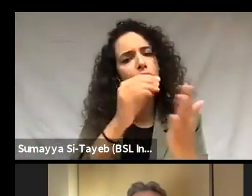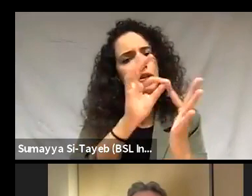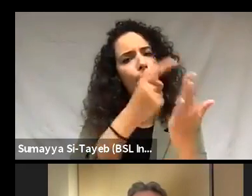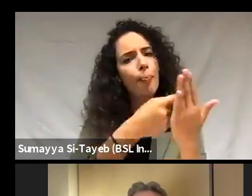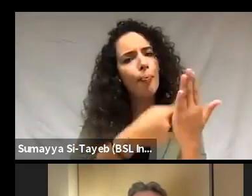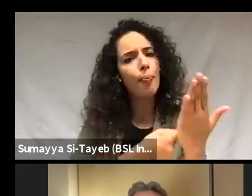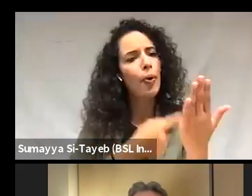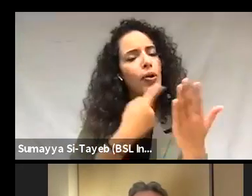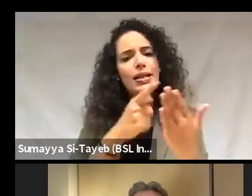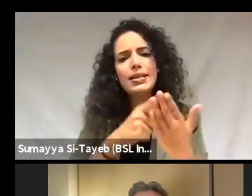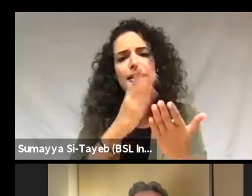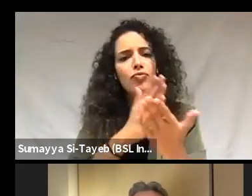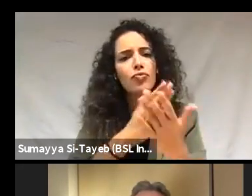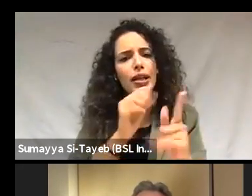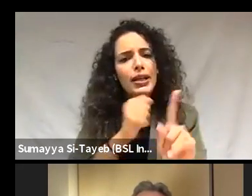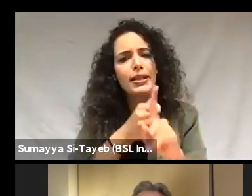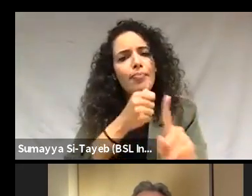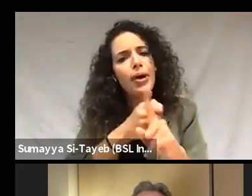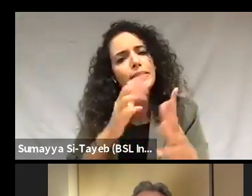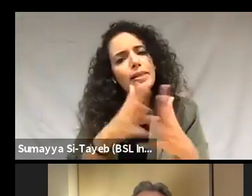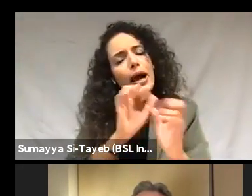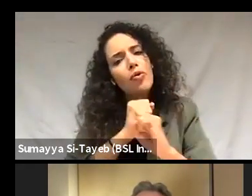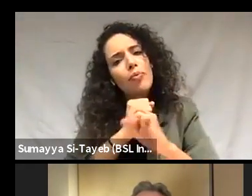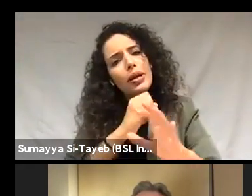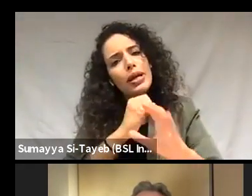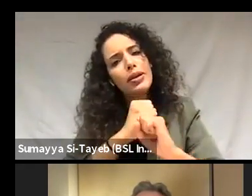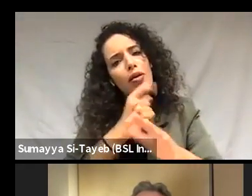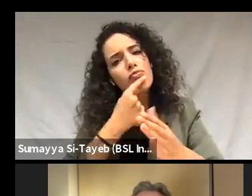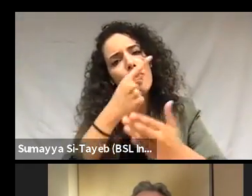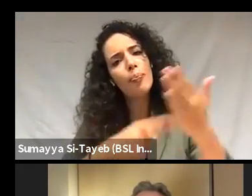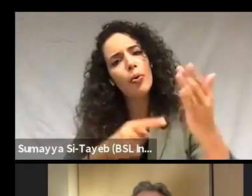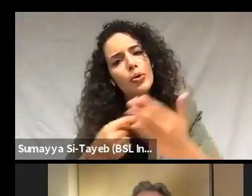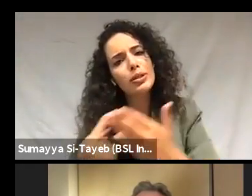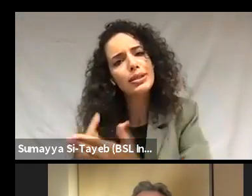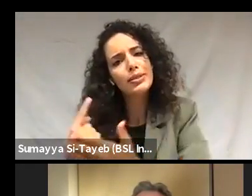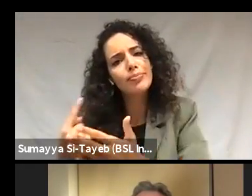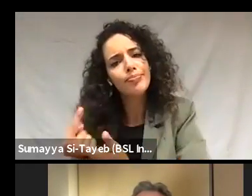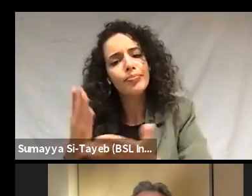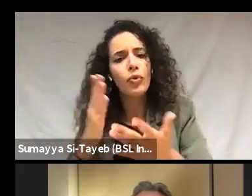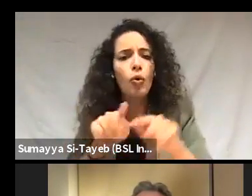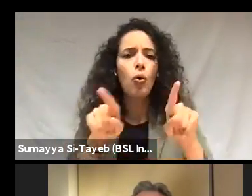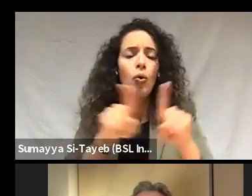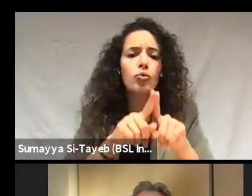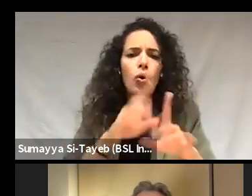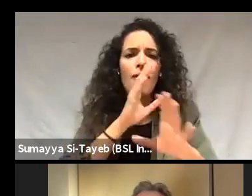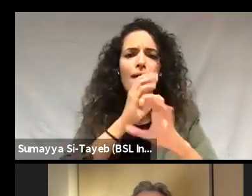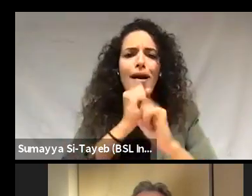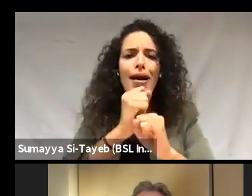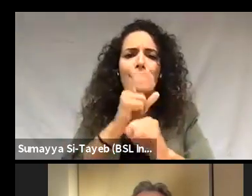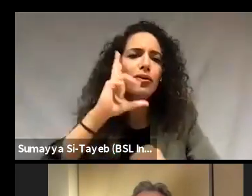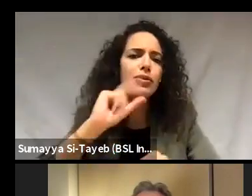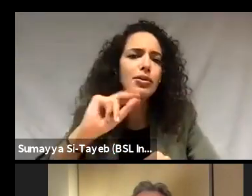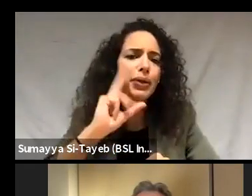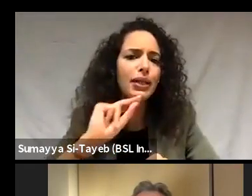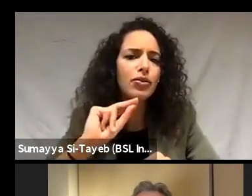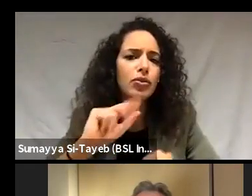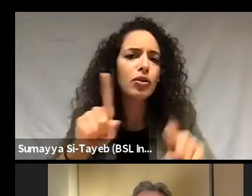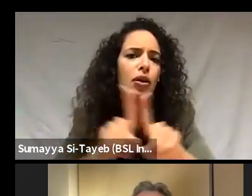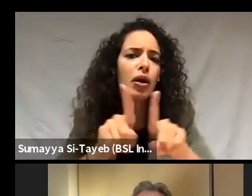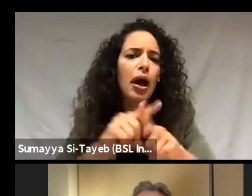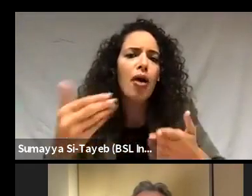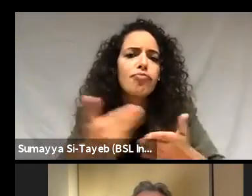it. I think all of those issues, even the issue of hate speech versus free speech and how to protect people and also protect their